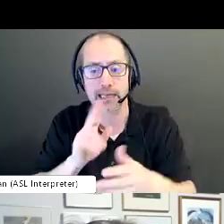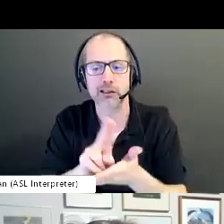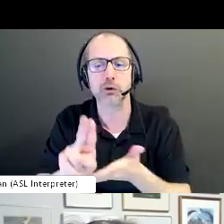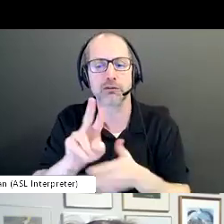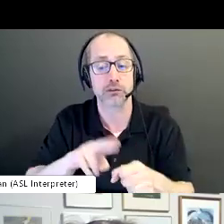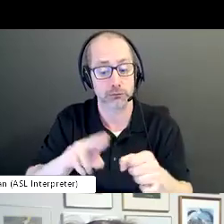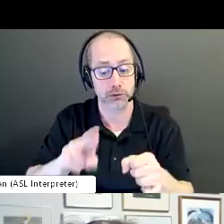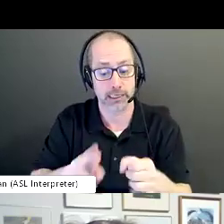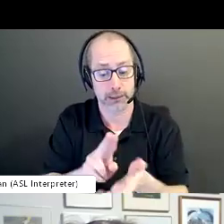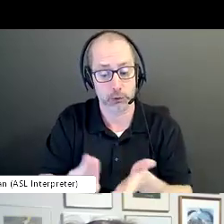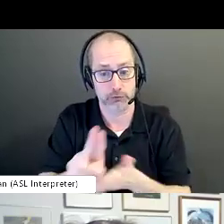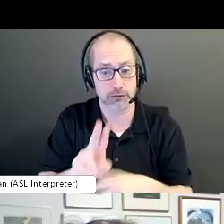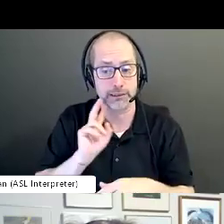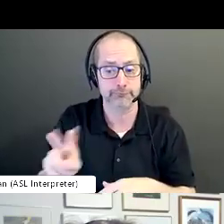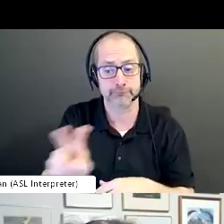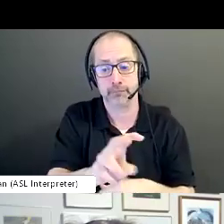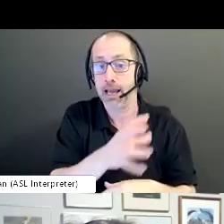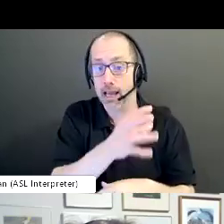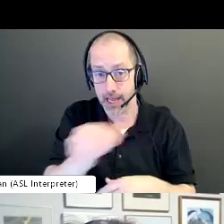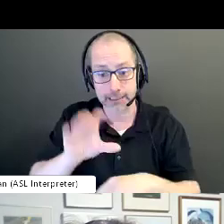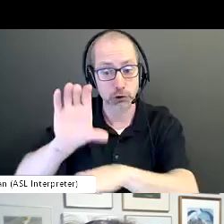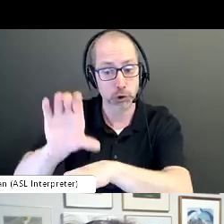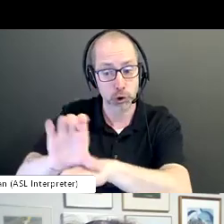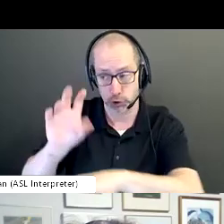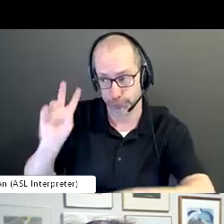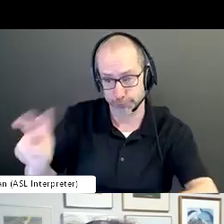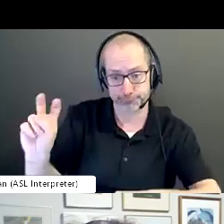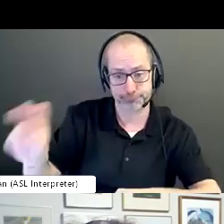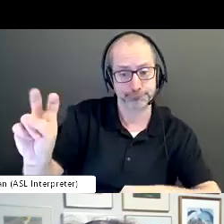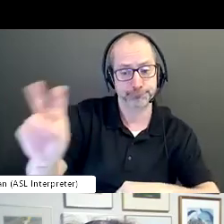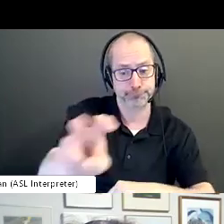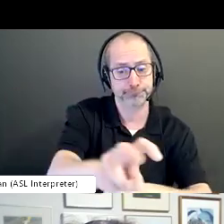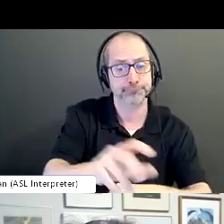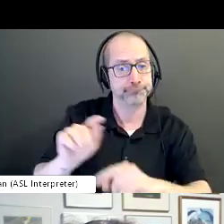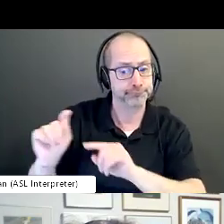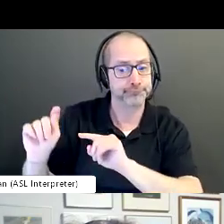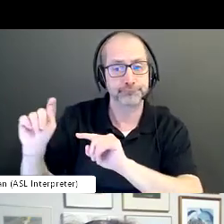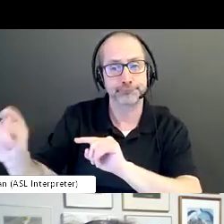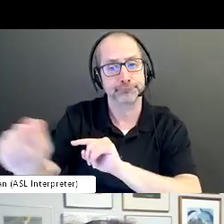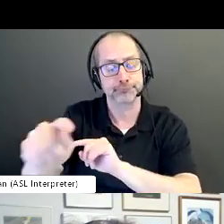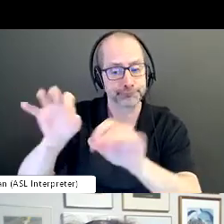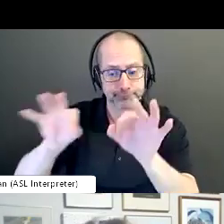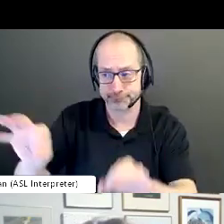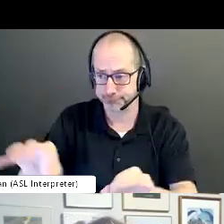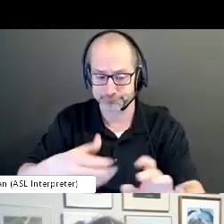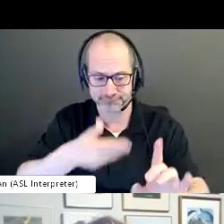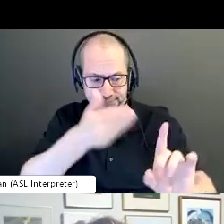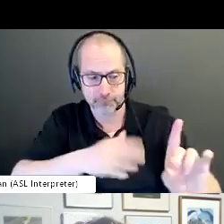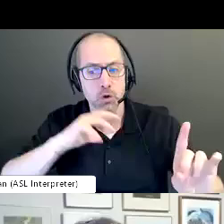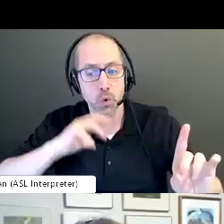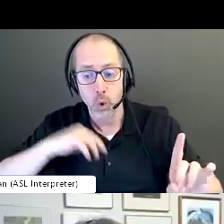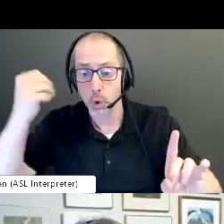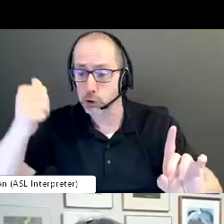Regina, and churches, where we've been able to talk about what older adult abuse